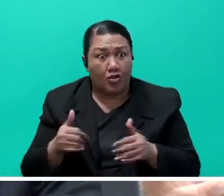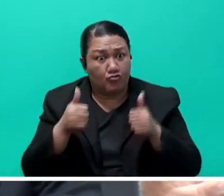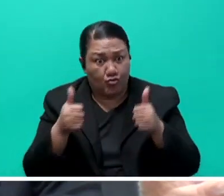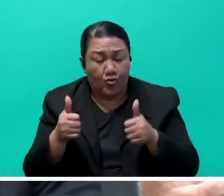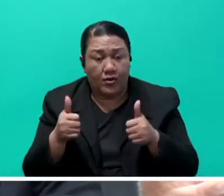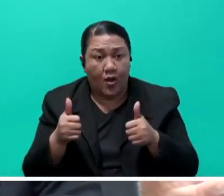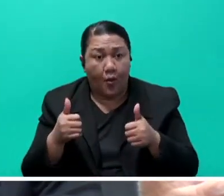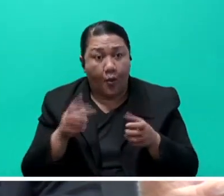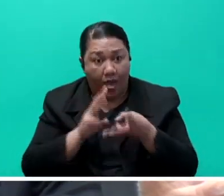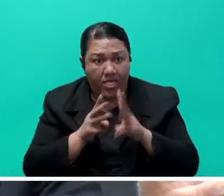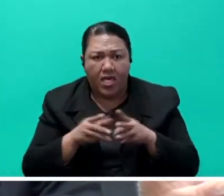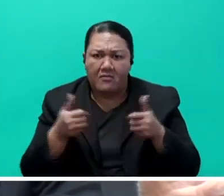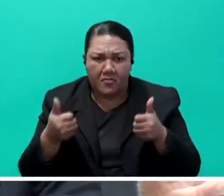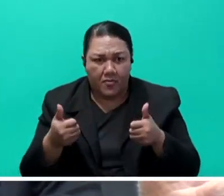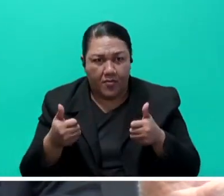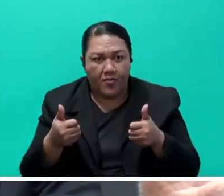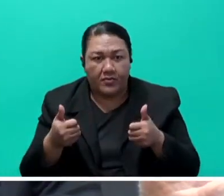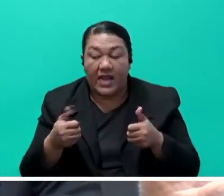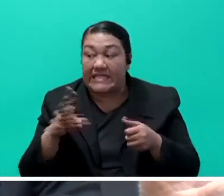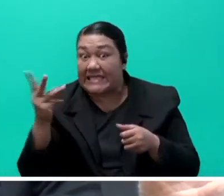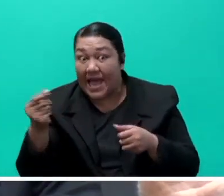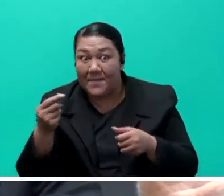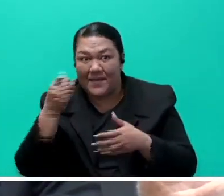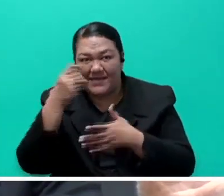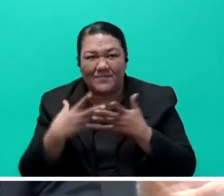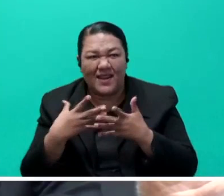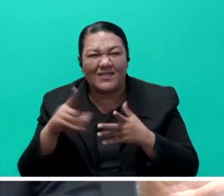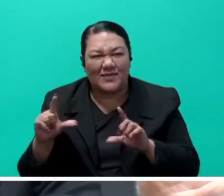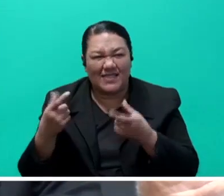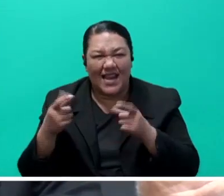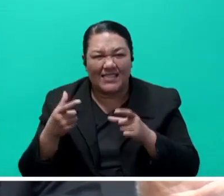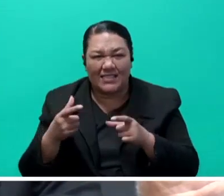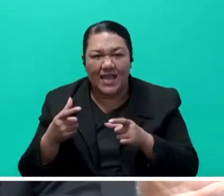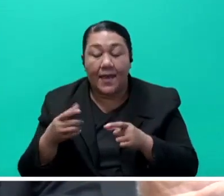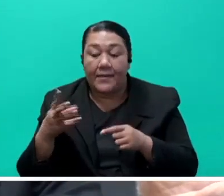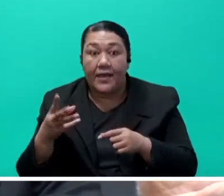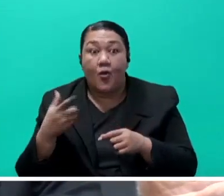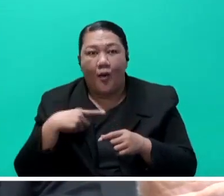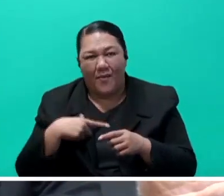gravel. This project has experienced comprehensive challenges such as adverse weather,